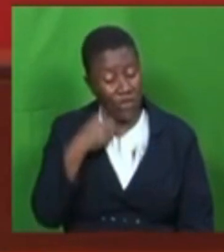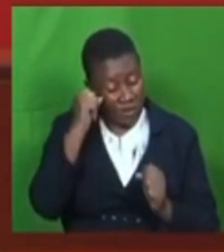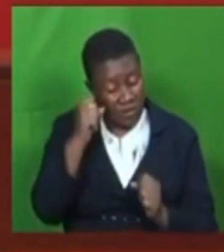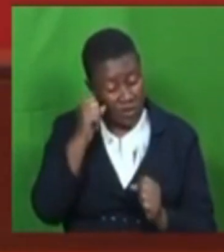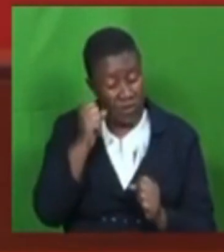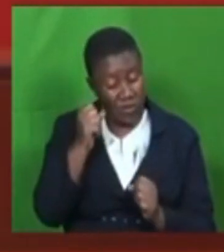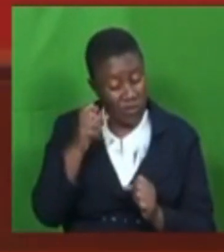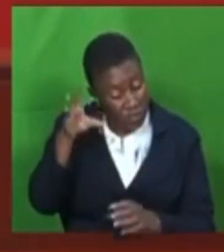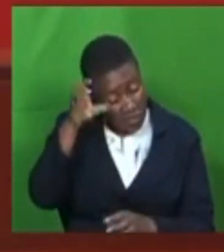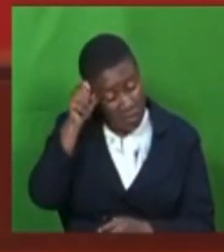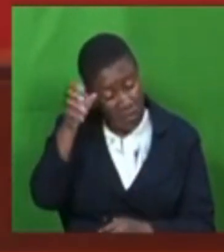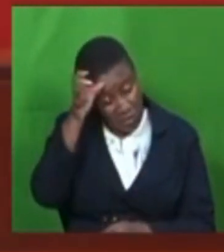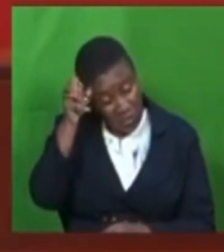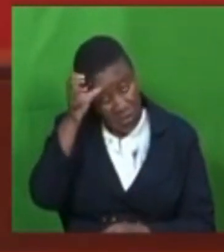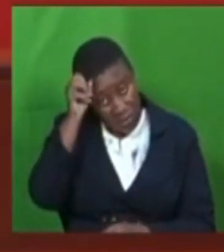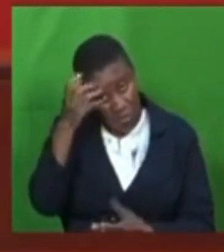the ranking member.